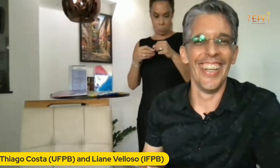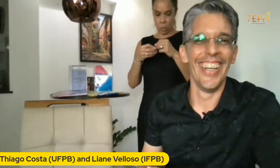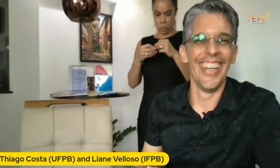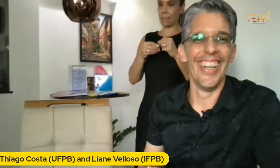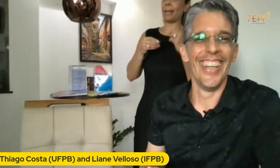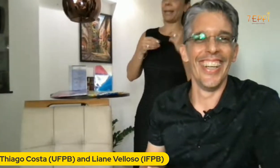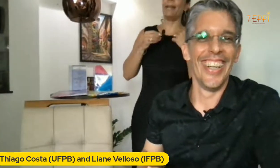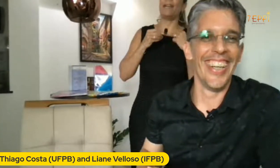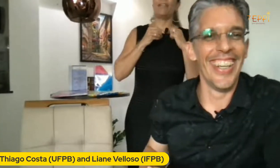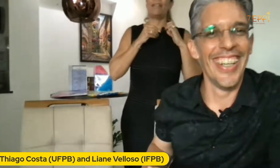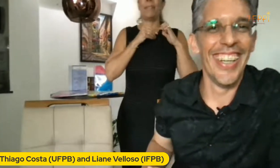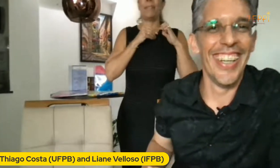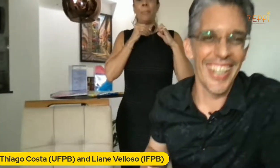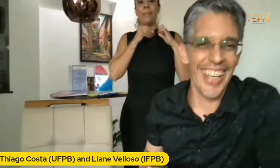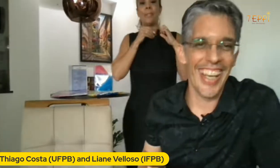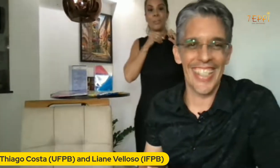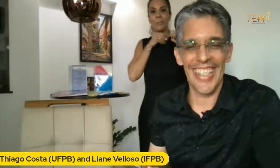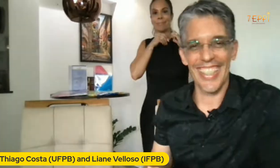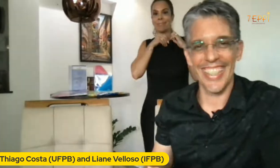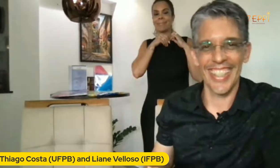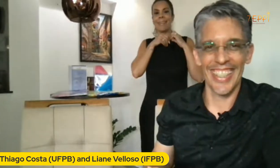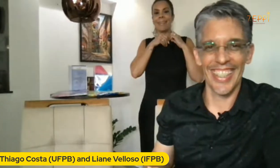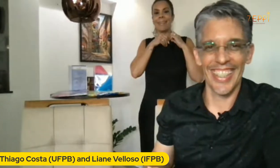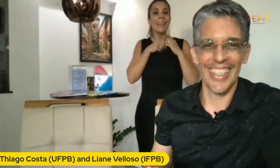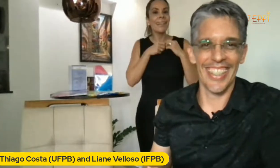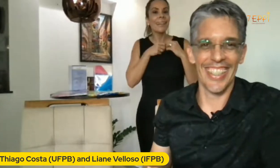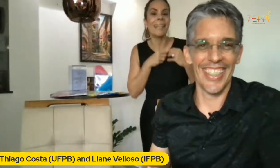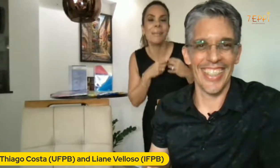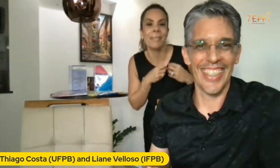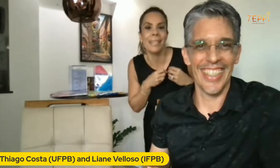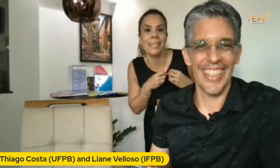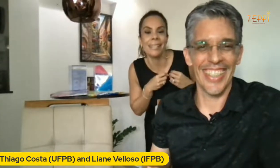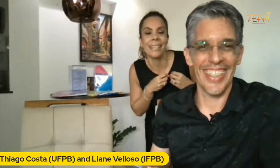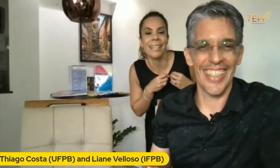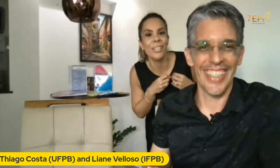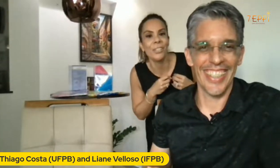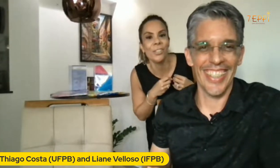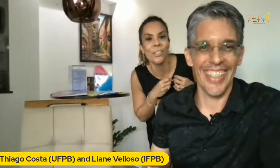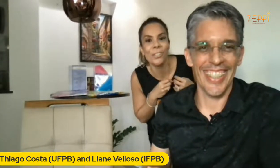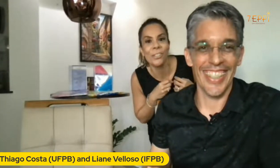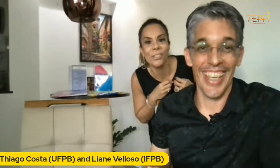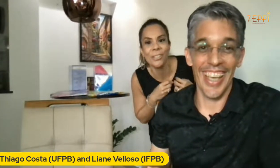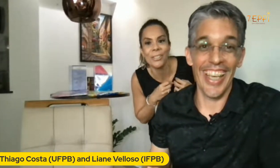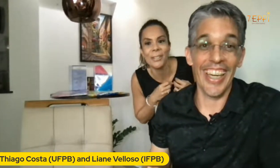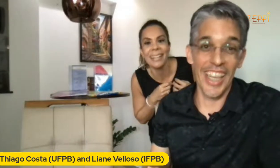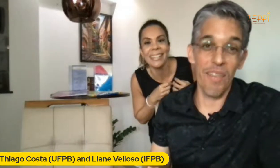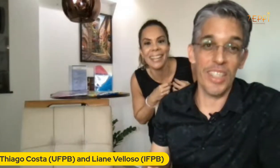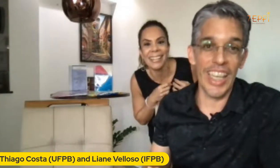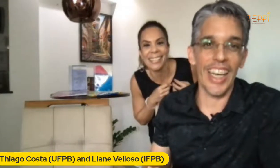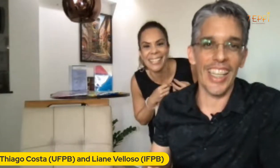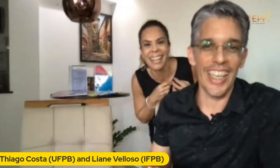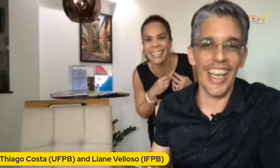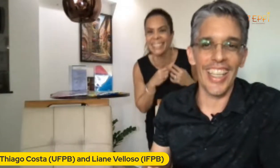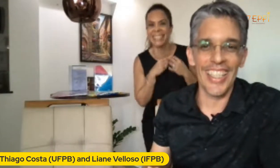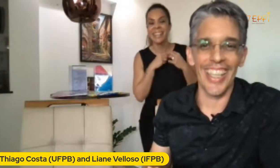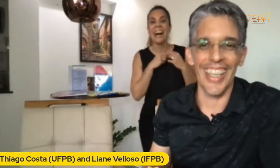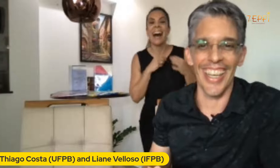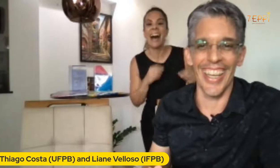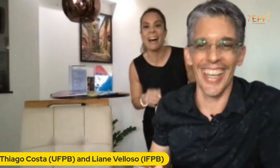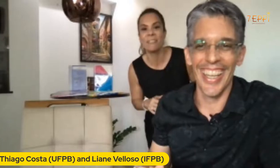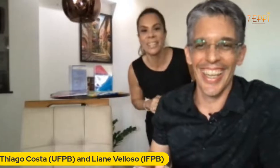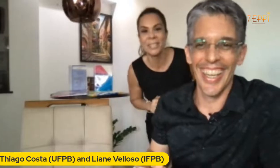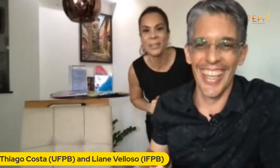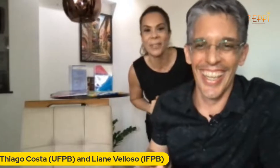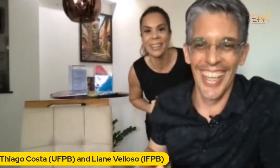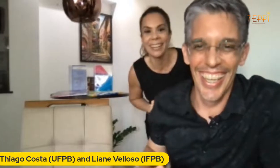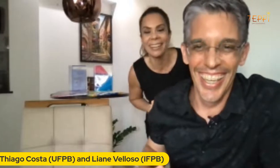Brazilian person. I never give up. Yes. So here comes the sun. Doo-doo-doo. Here comes Leanne. Yes.